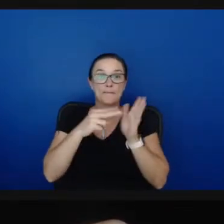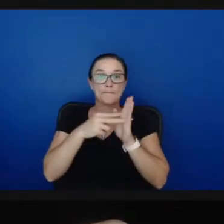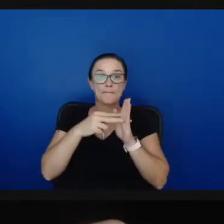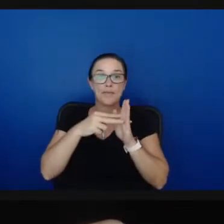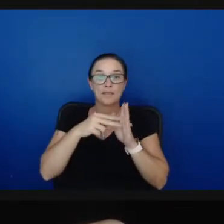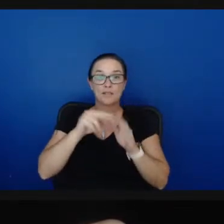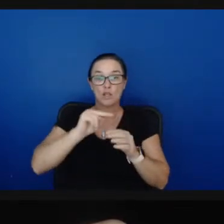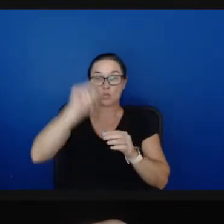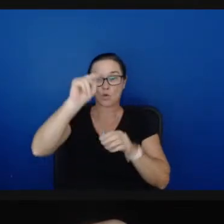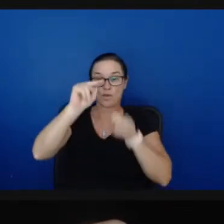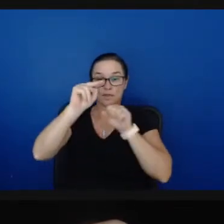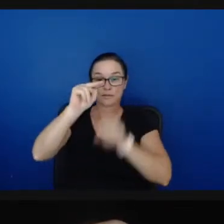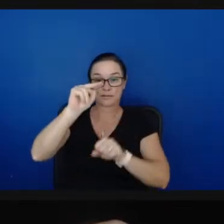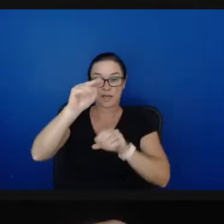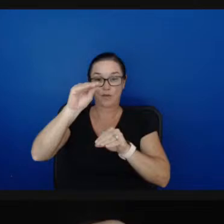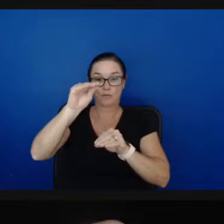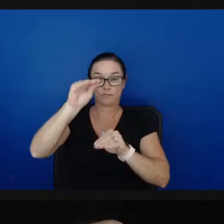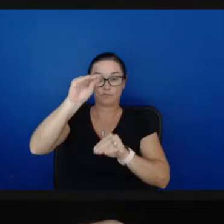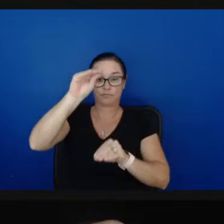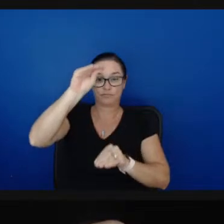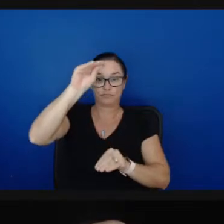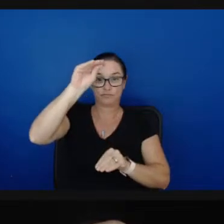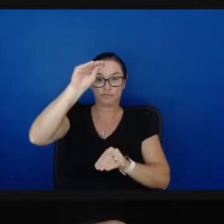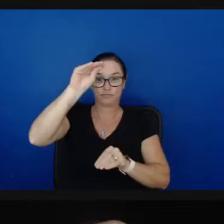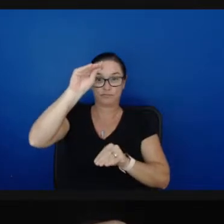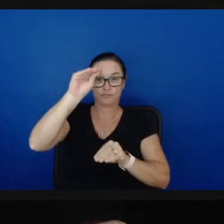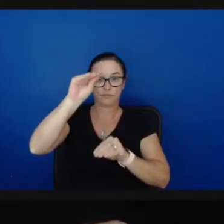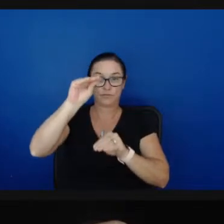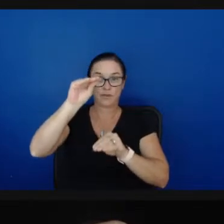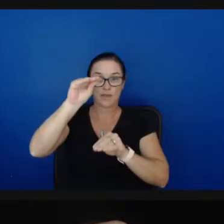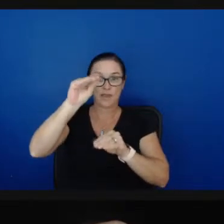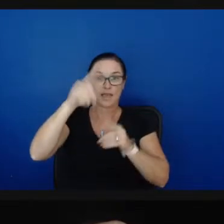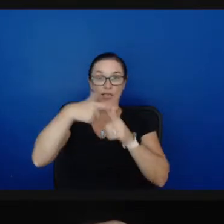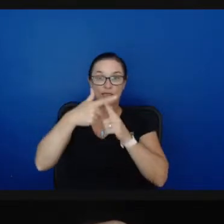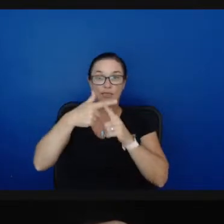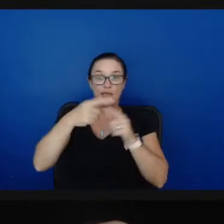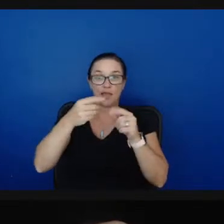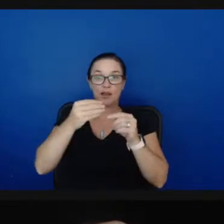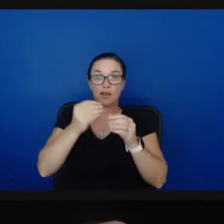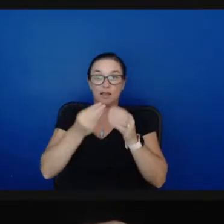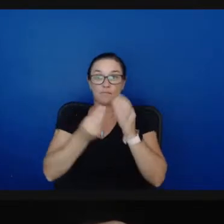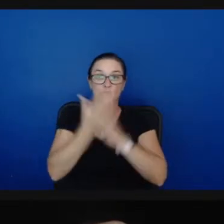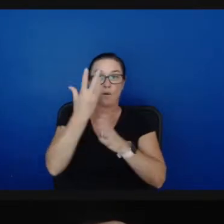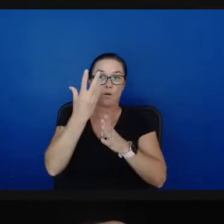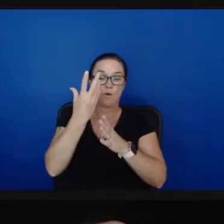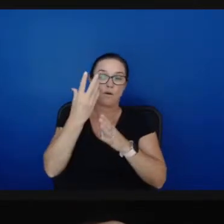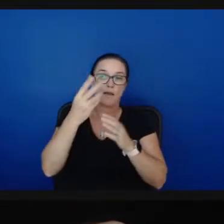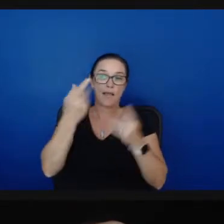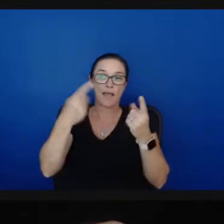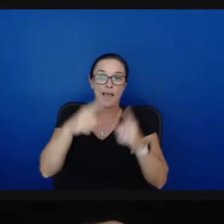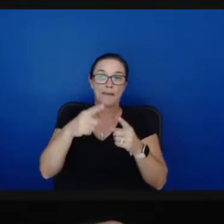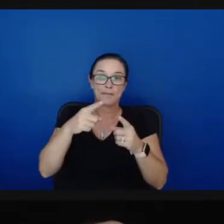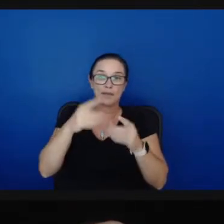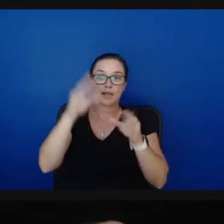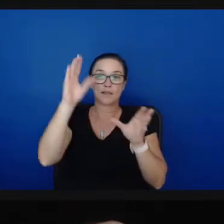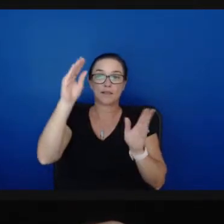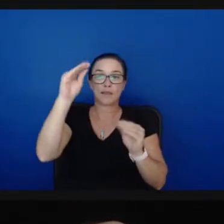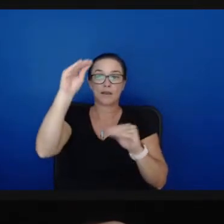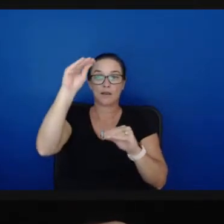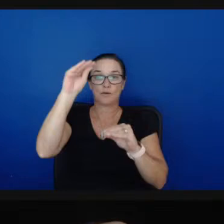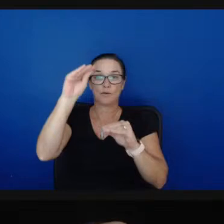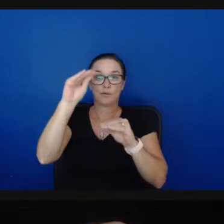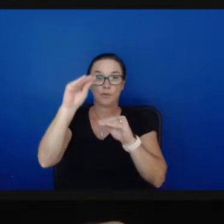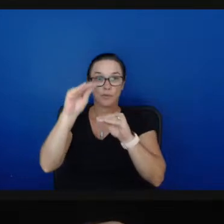apart. They pop open during an eruption, like right there and like right there, sag back down as the pressure